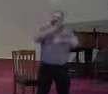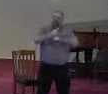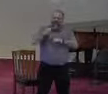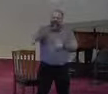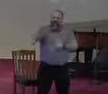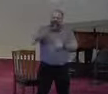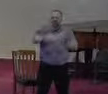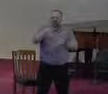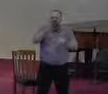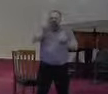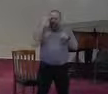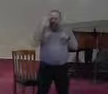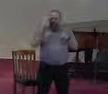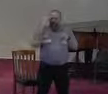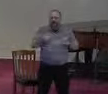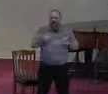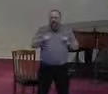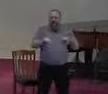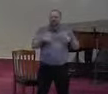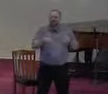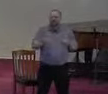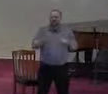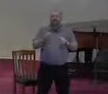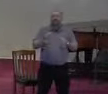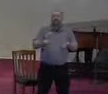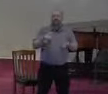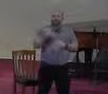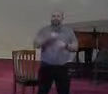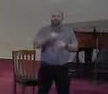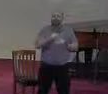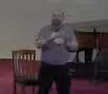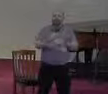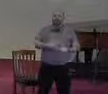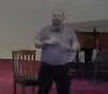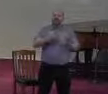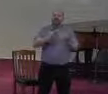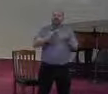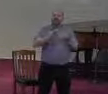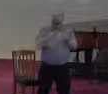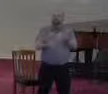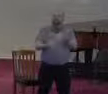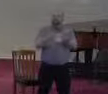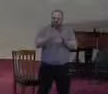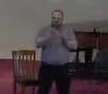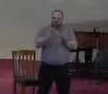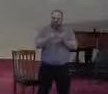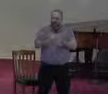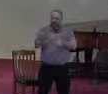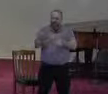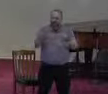possible. Lord, as we share life's journey in growing relationship with you, may you